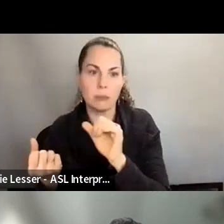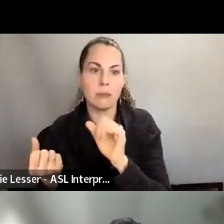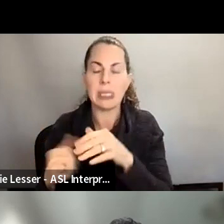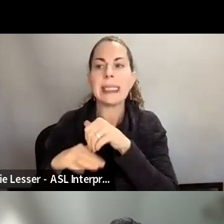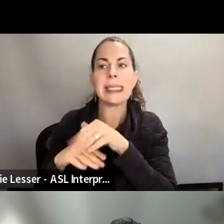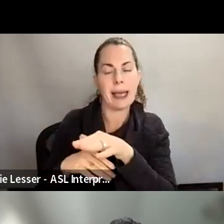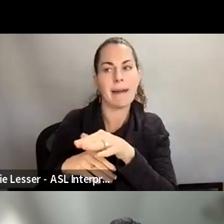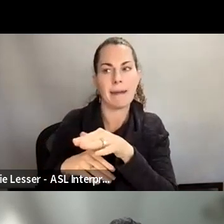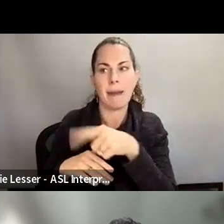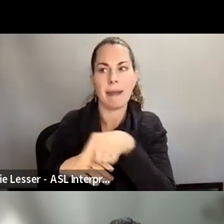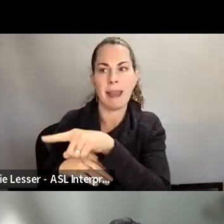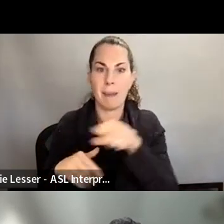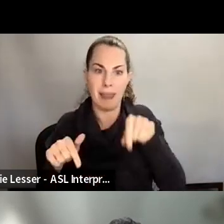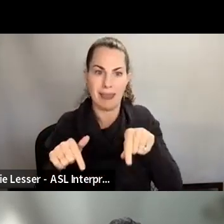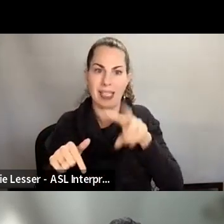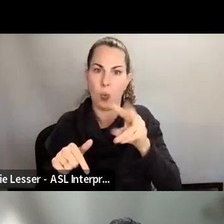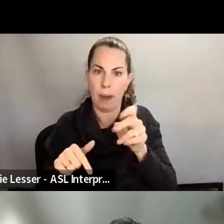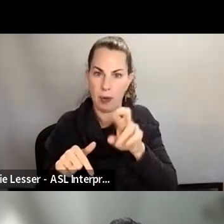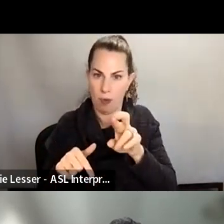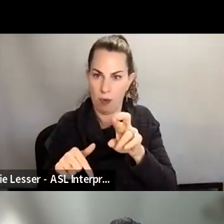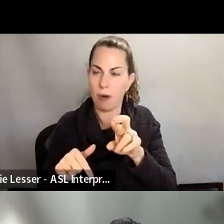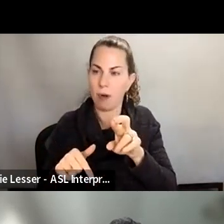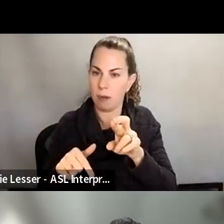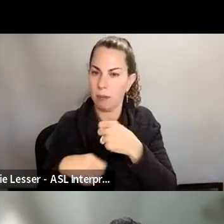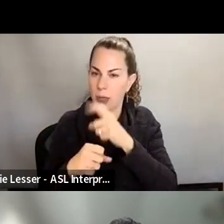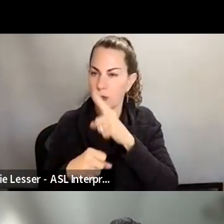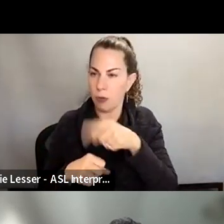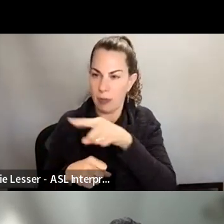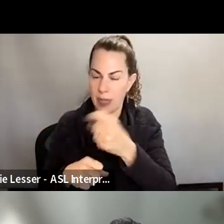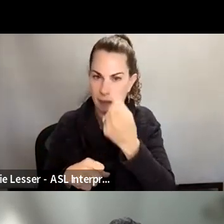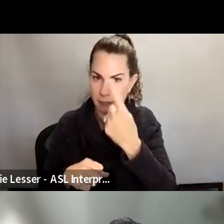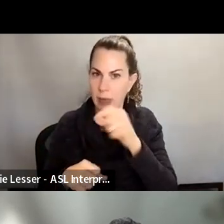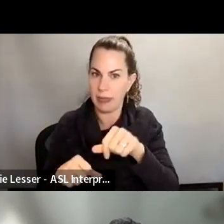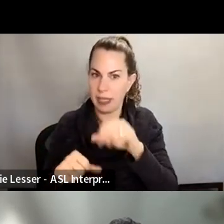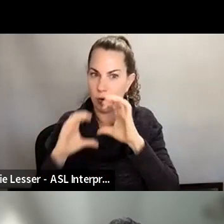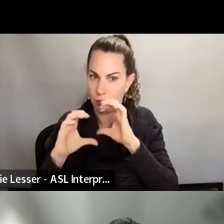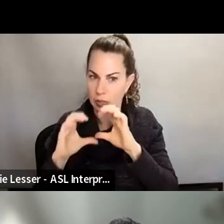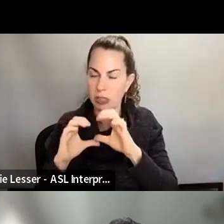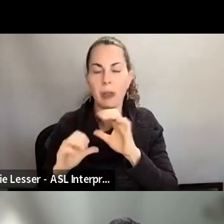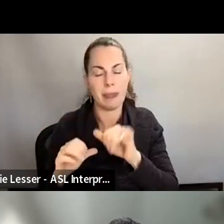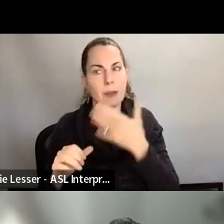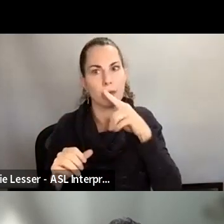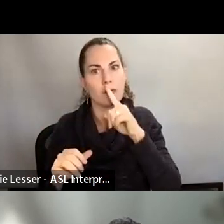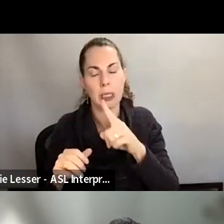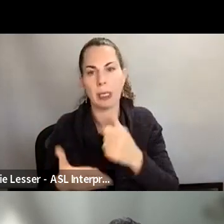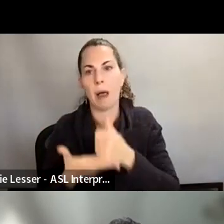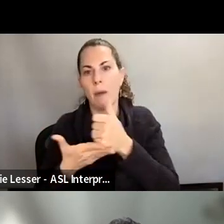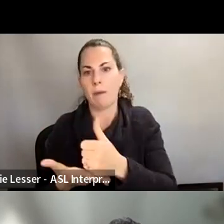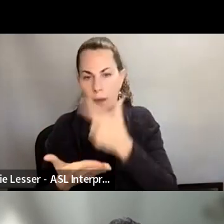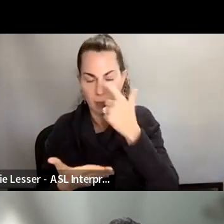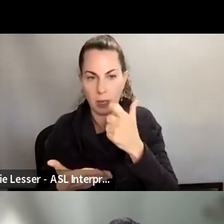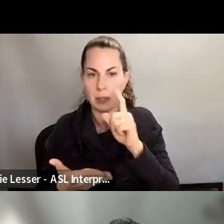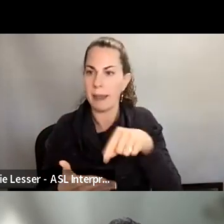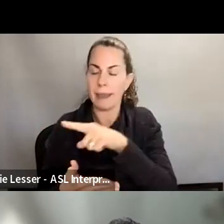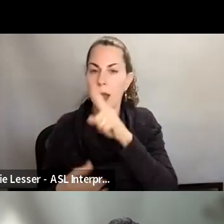this webinar, have them have these conversations, then that is your best bet, because they truly are committed to making